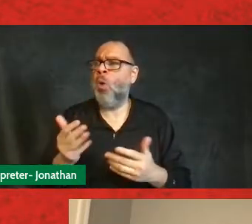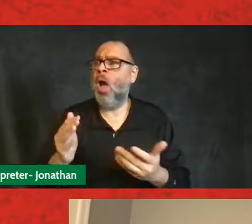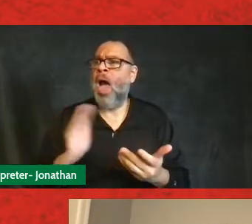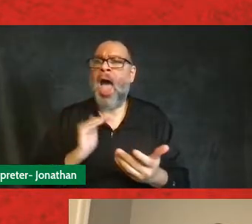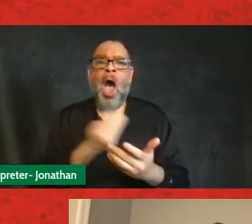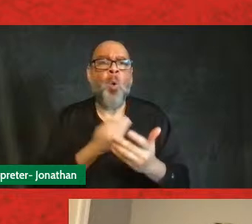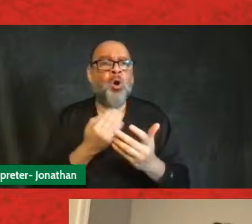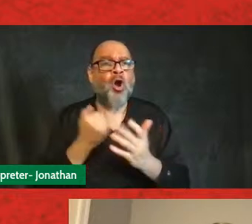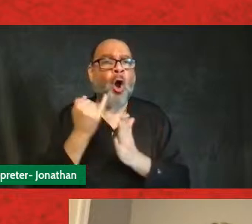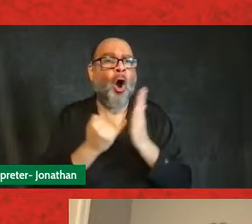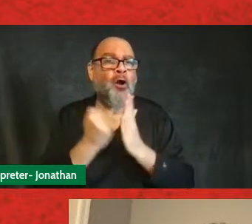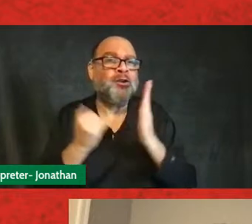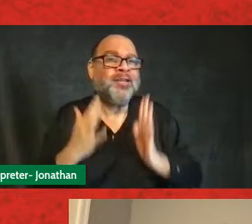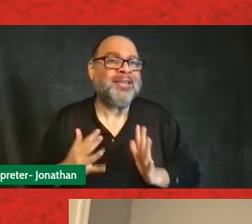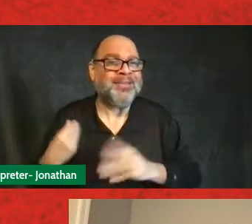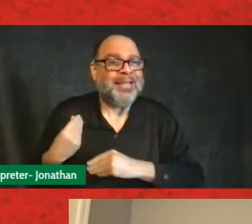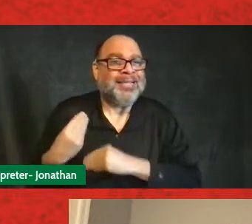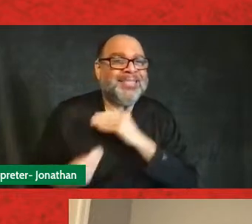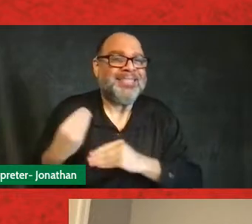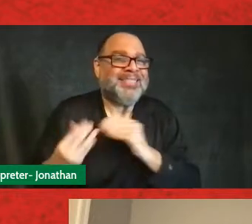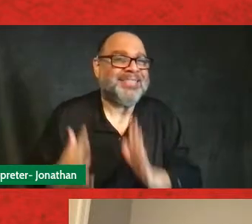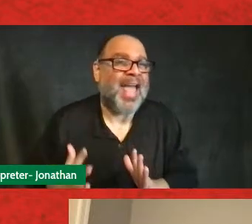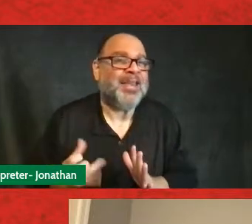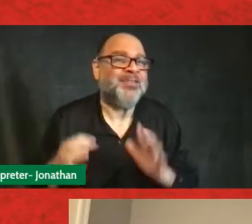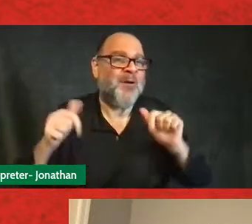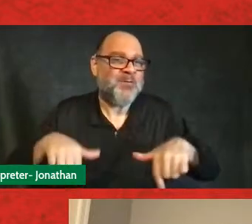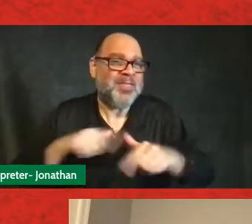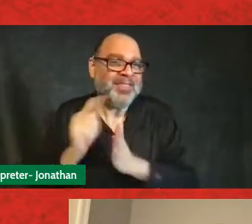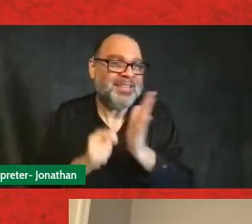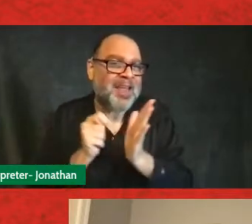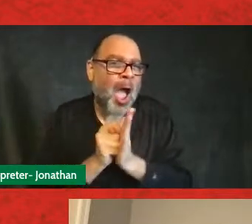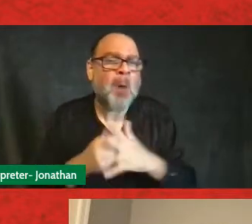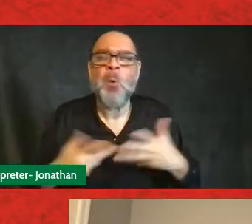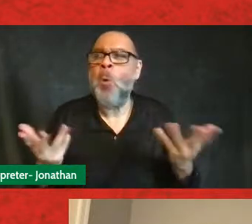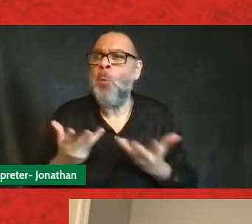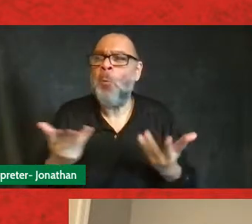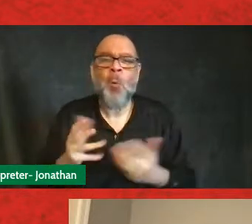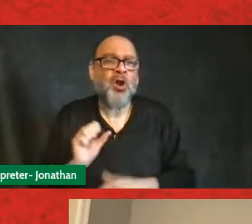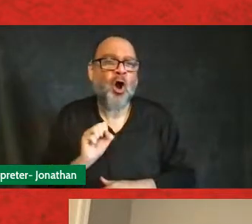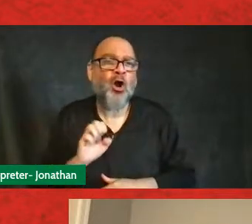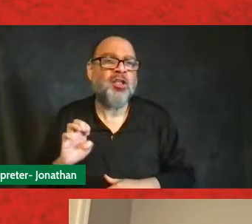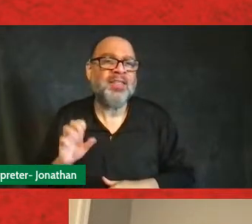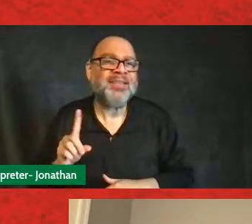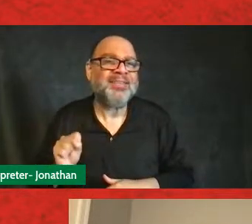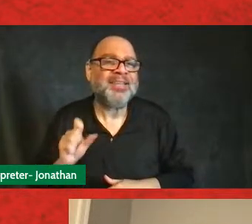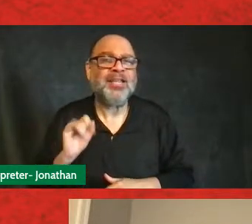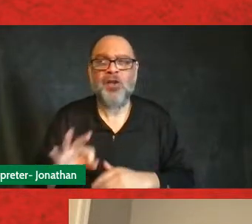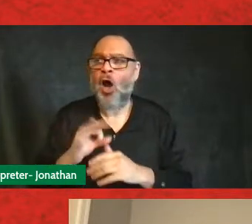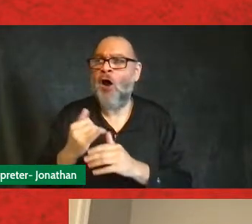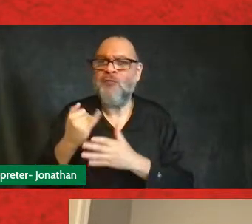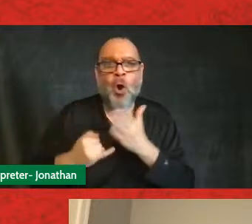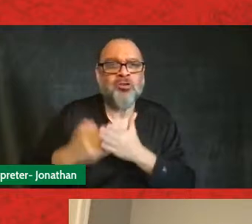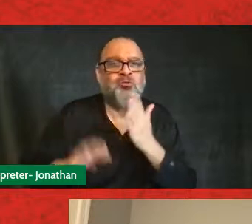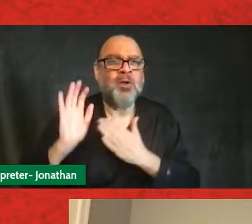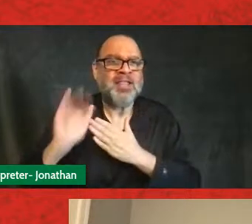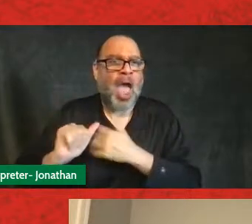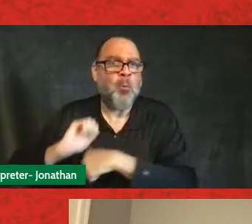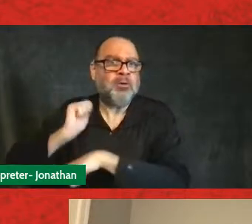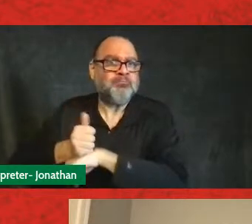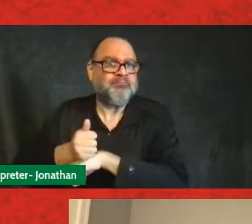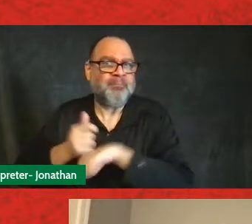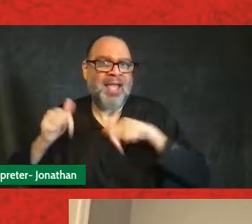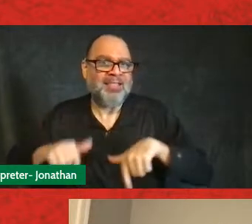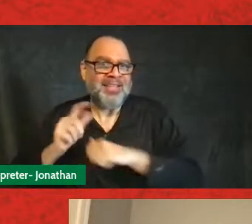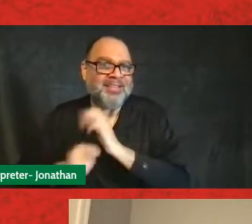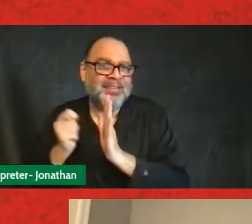who are the artistic descendants of this time. You know, what are the seeds of artistry that got planted during this time? And for us, it's really cool to look back